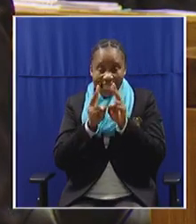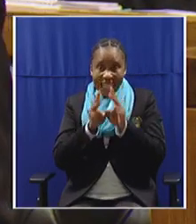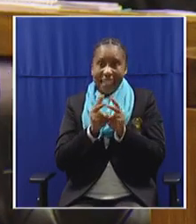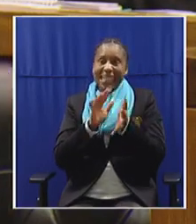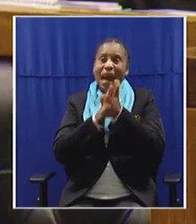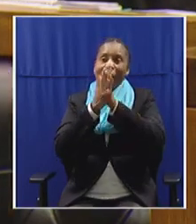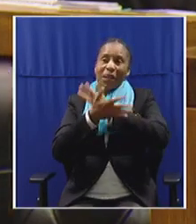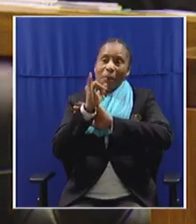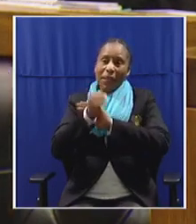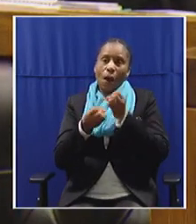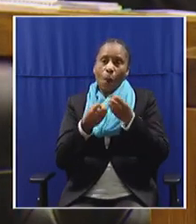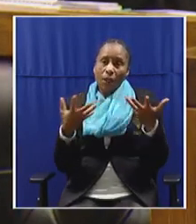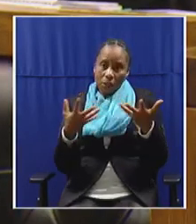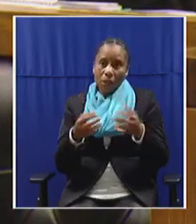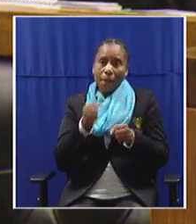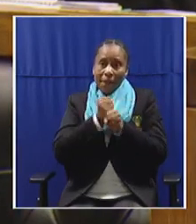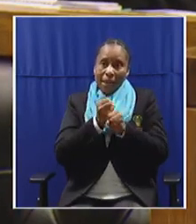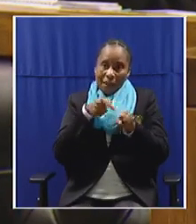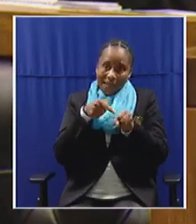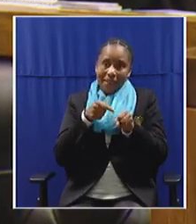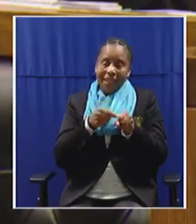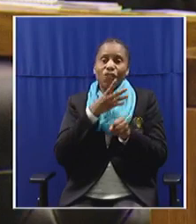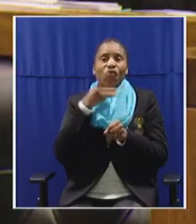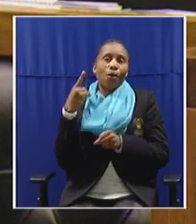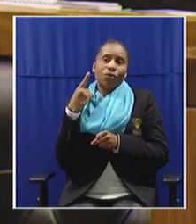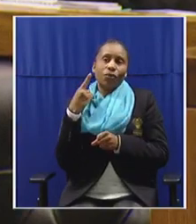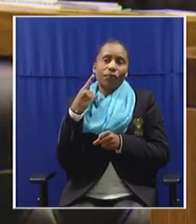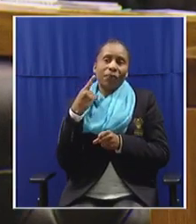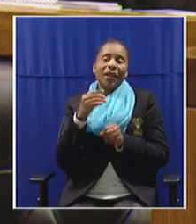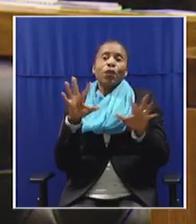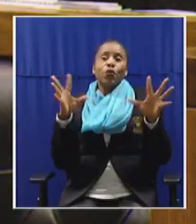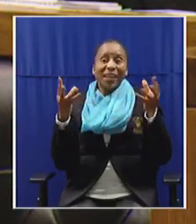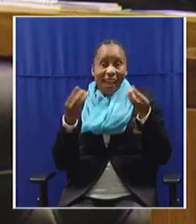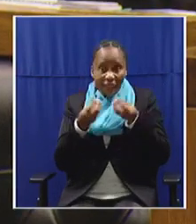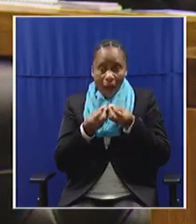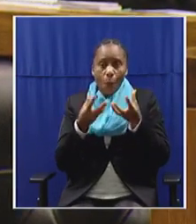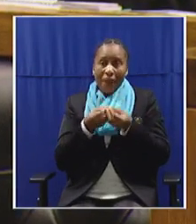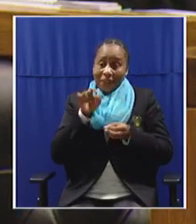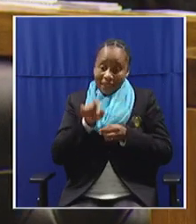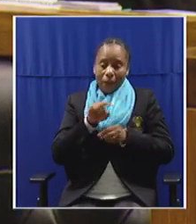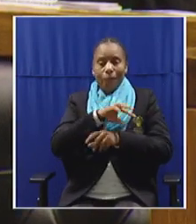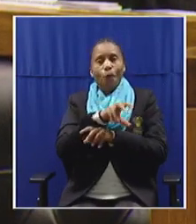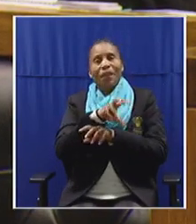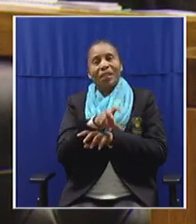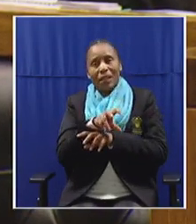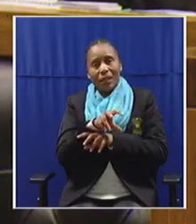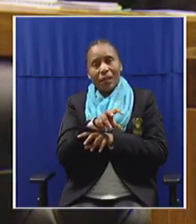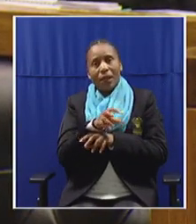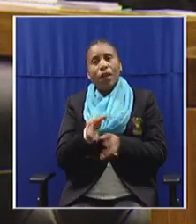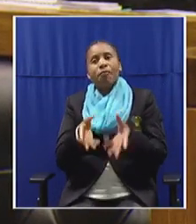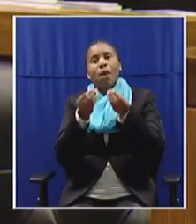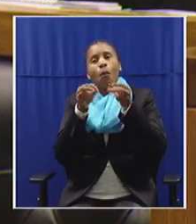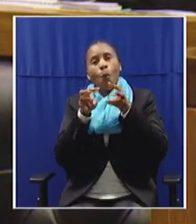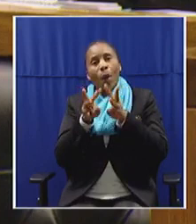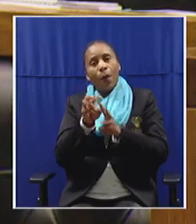damage caused by the drought, and together with the province, we will find a